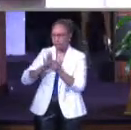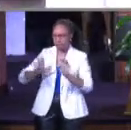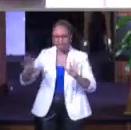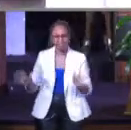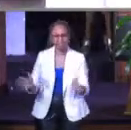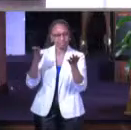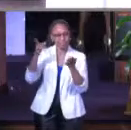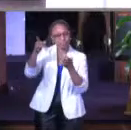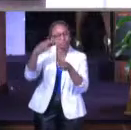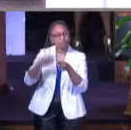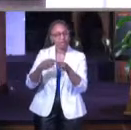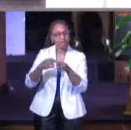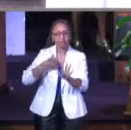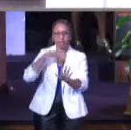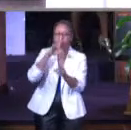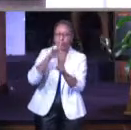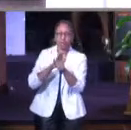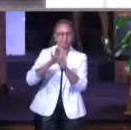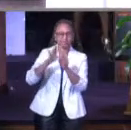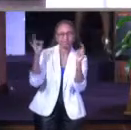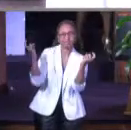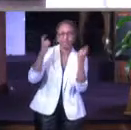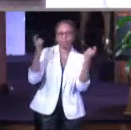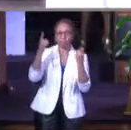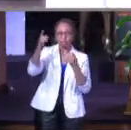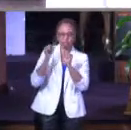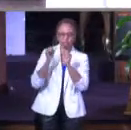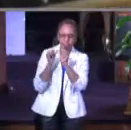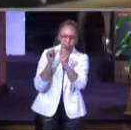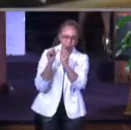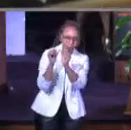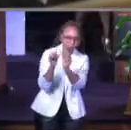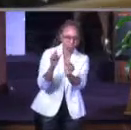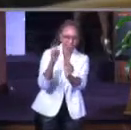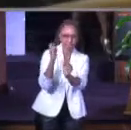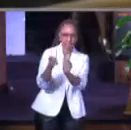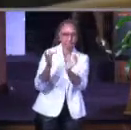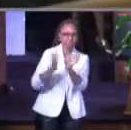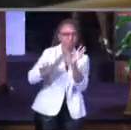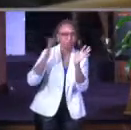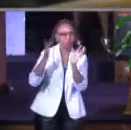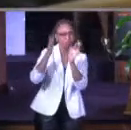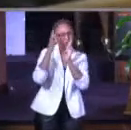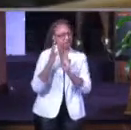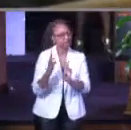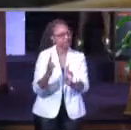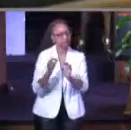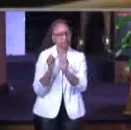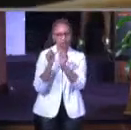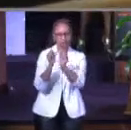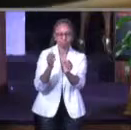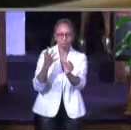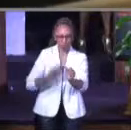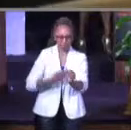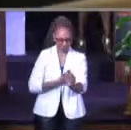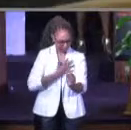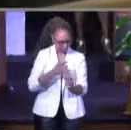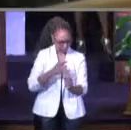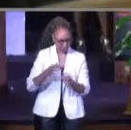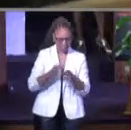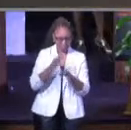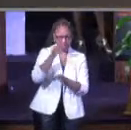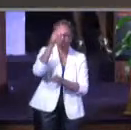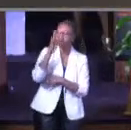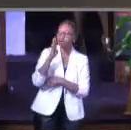your name. I promise I'll celebrate you. I promise I'll give you glory and honor. I want to feel your spirit,